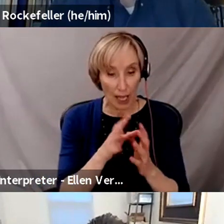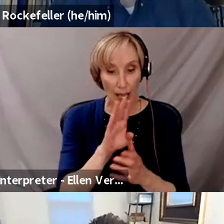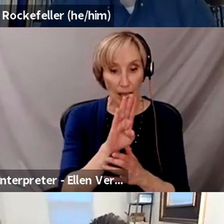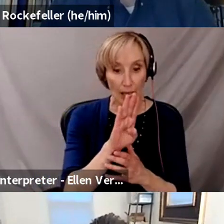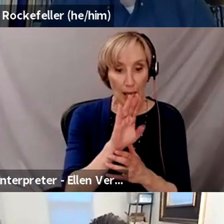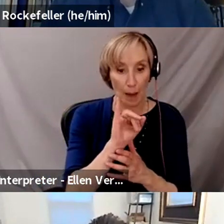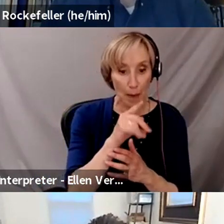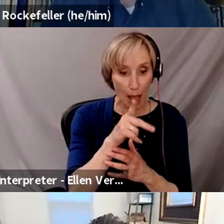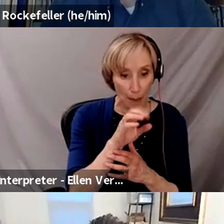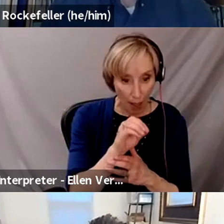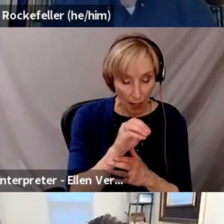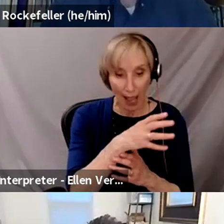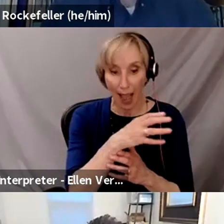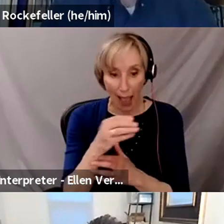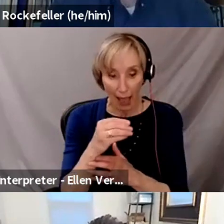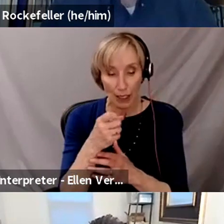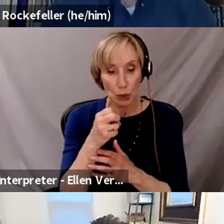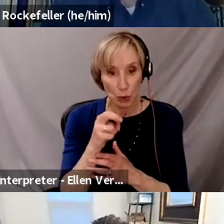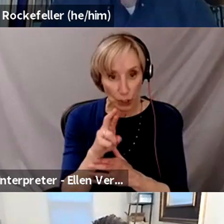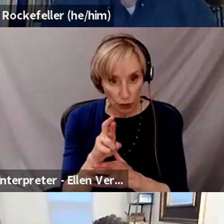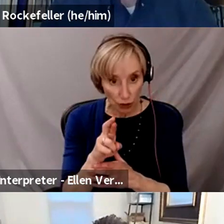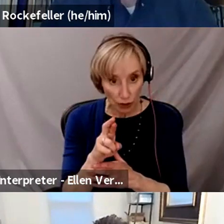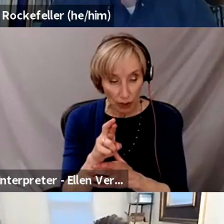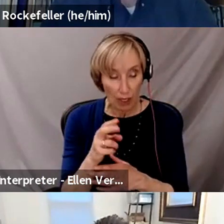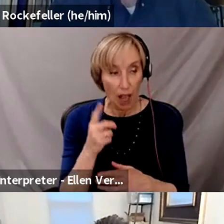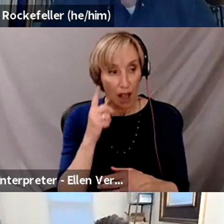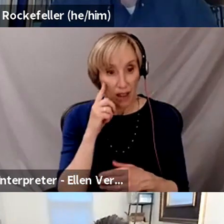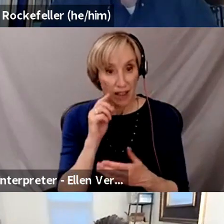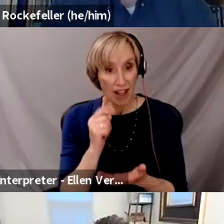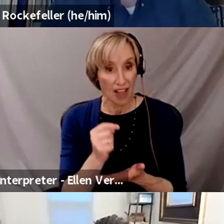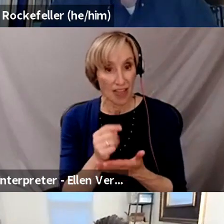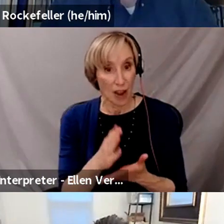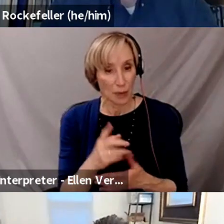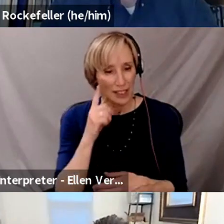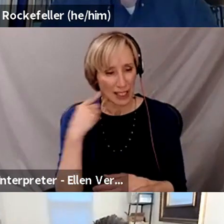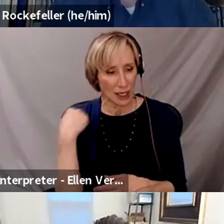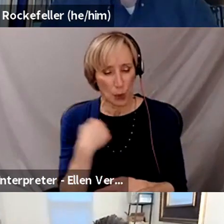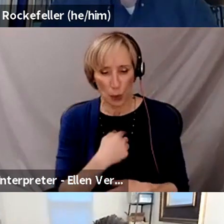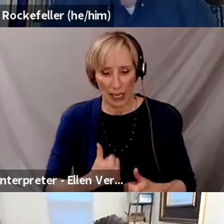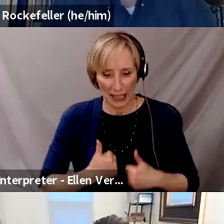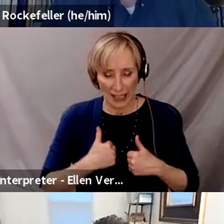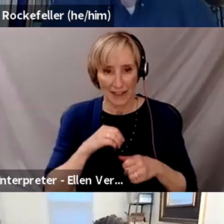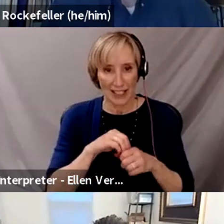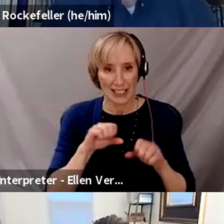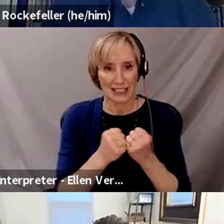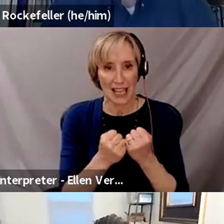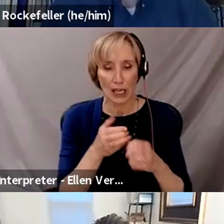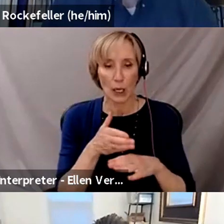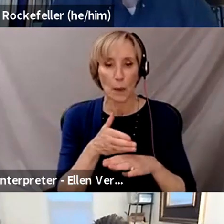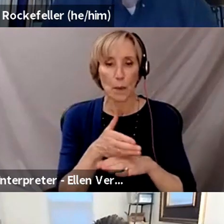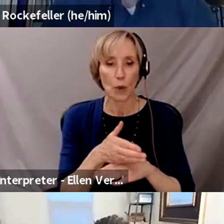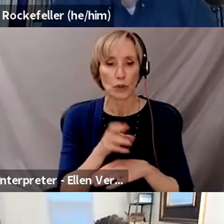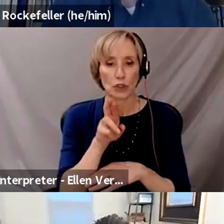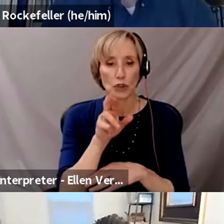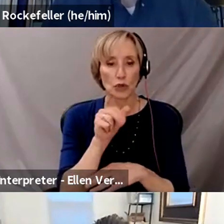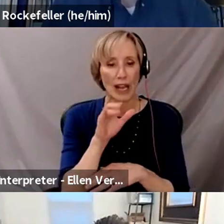person, I think about how some therapists think that we live in a society that is post-racism and that they